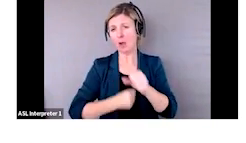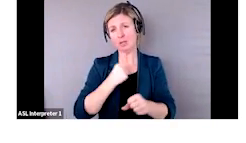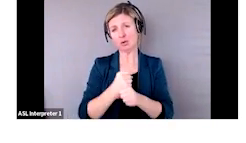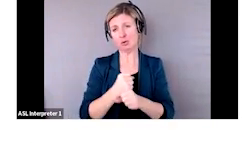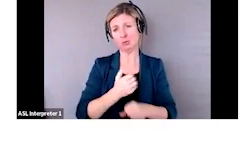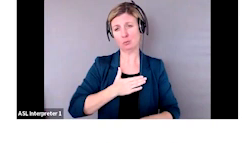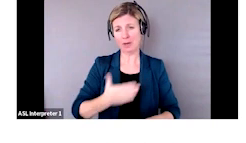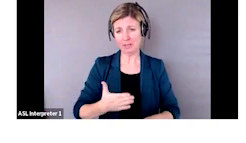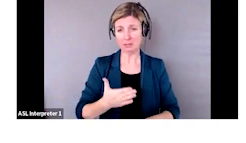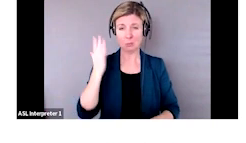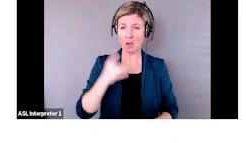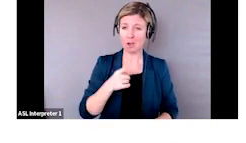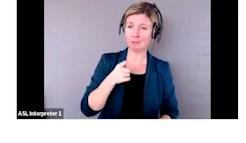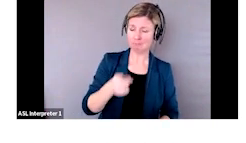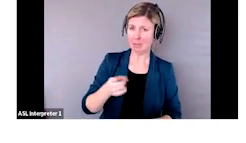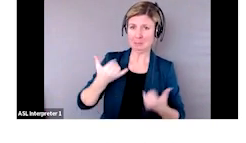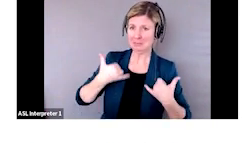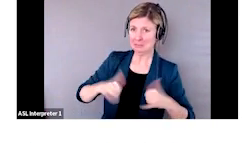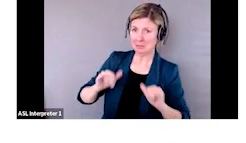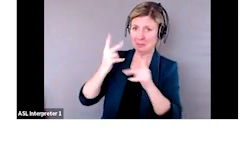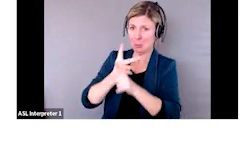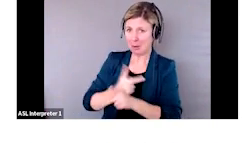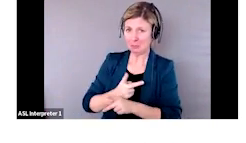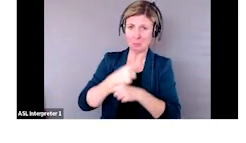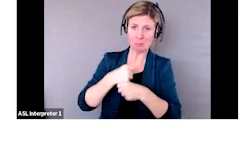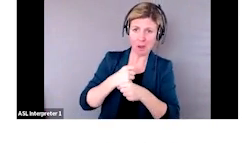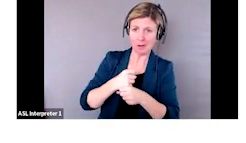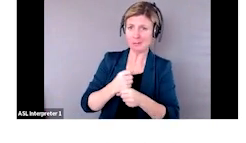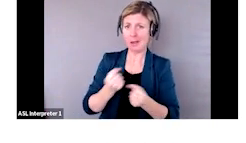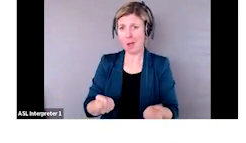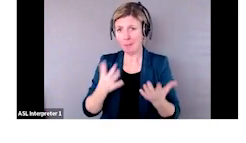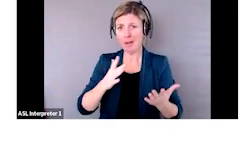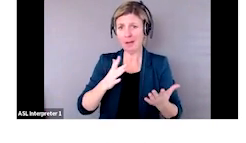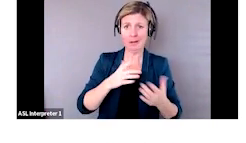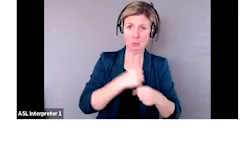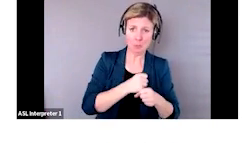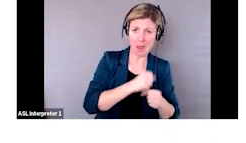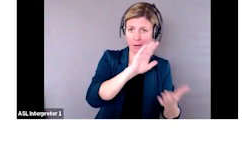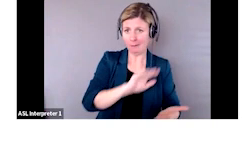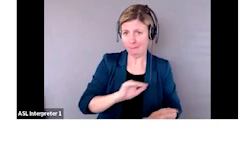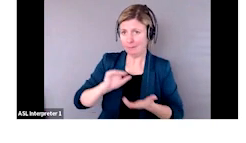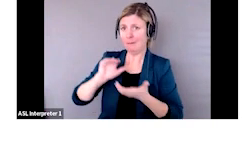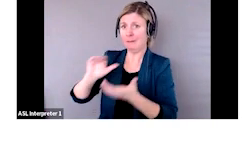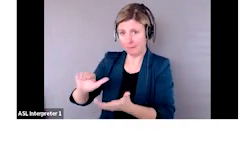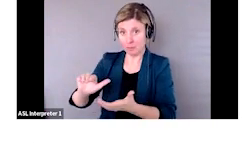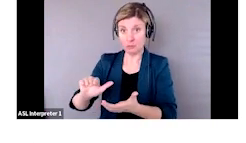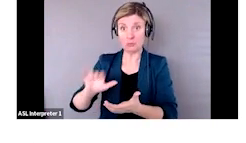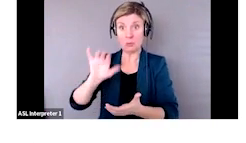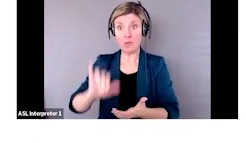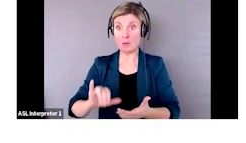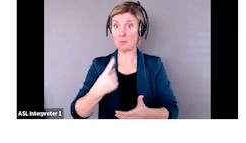volume. And so in that first year, you have a little bit of flexibility.